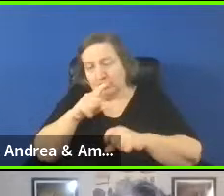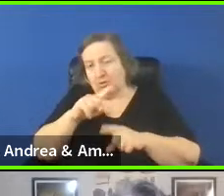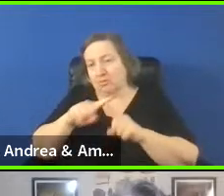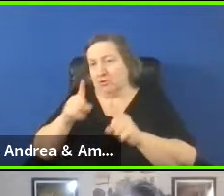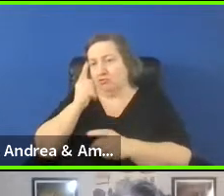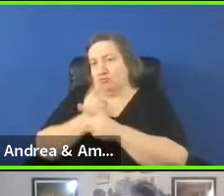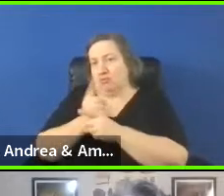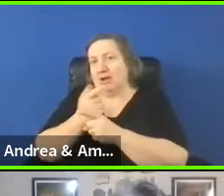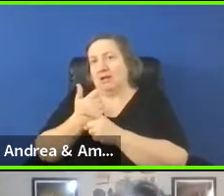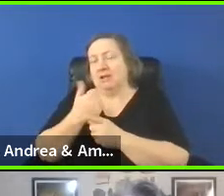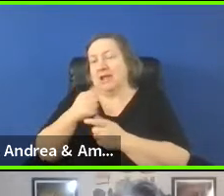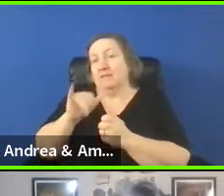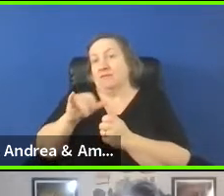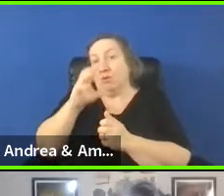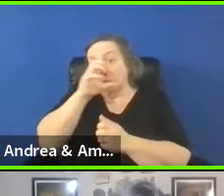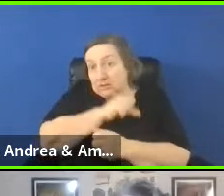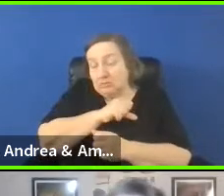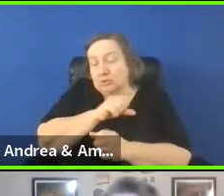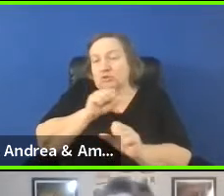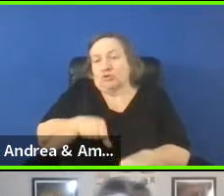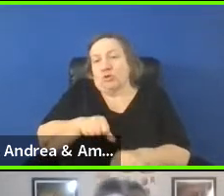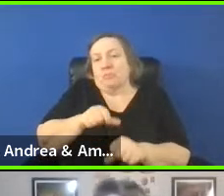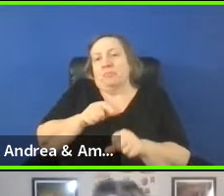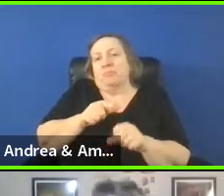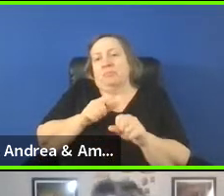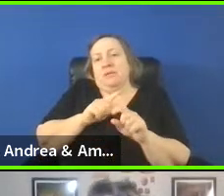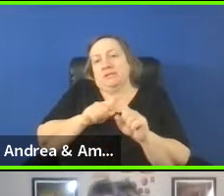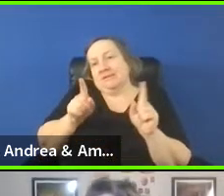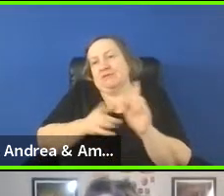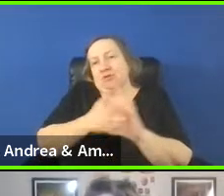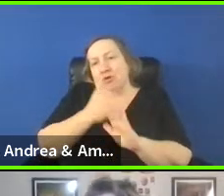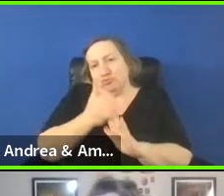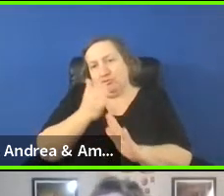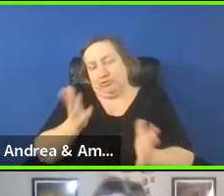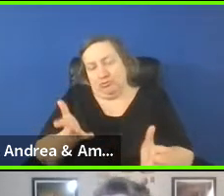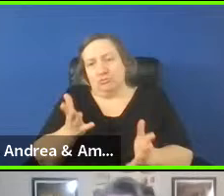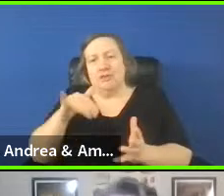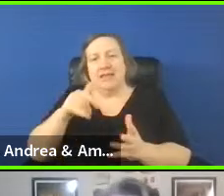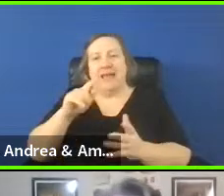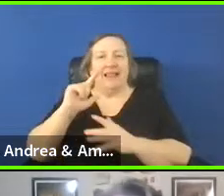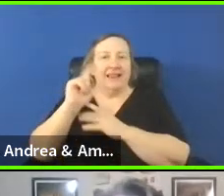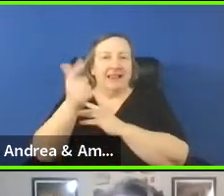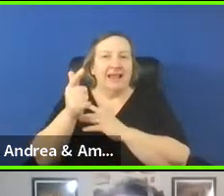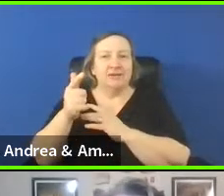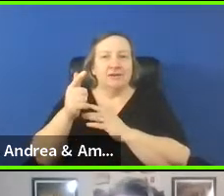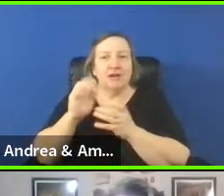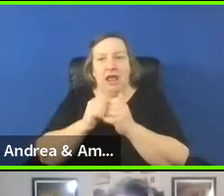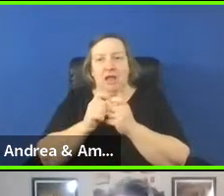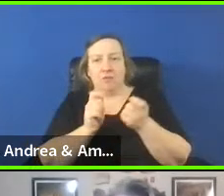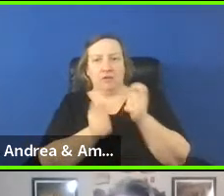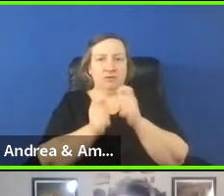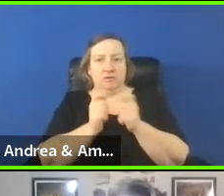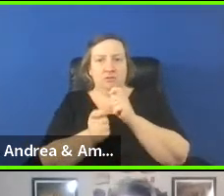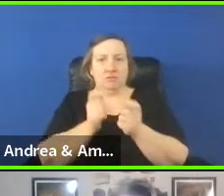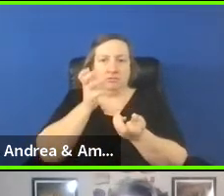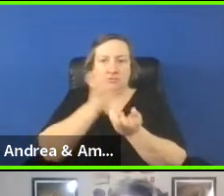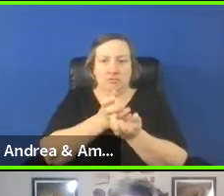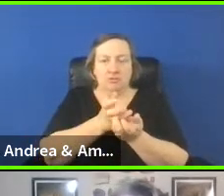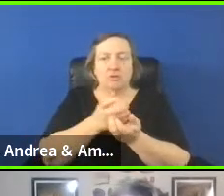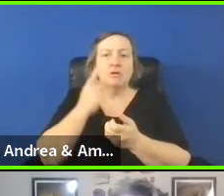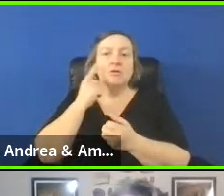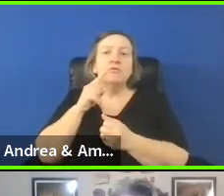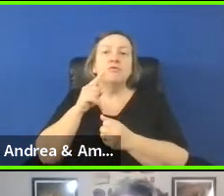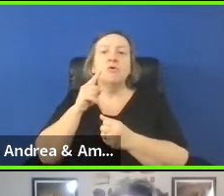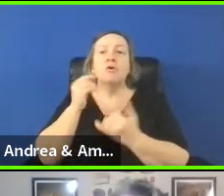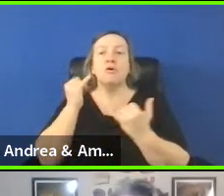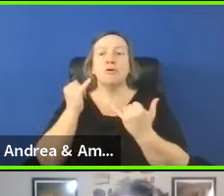one of those assumptions could be assumed to operate differently. And that's part of that later sort of optimization phase. For the purposes